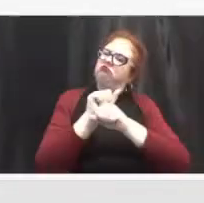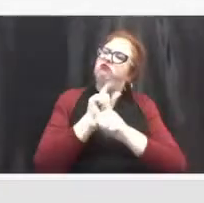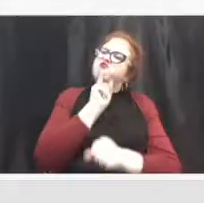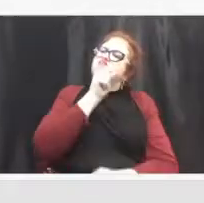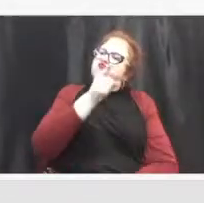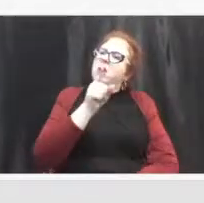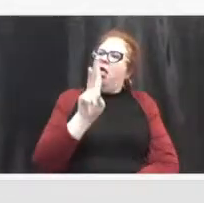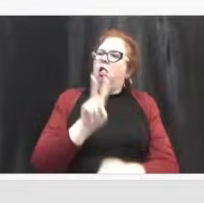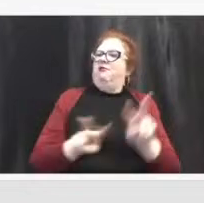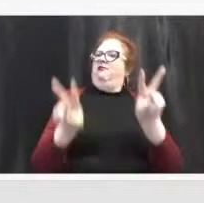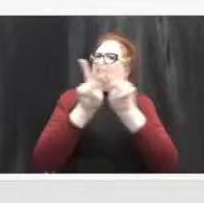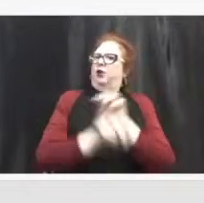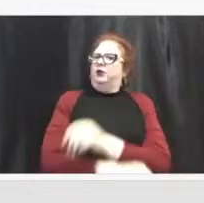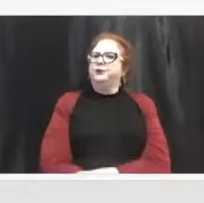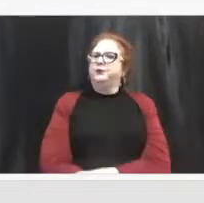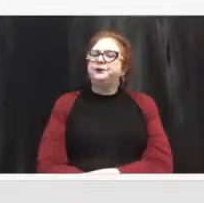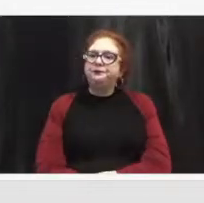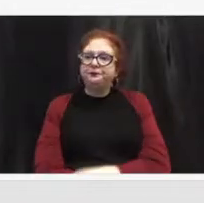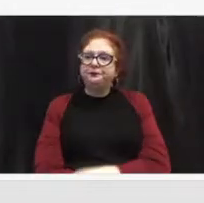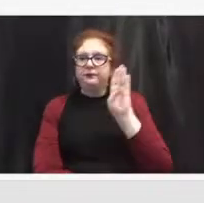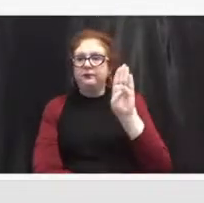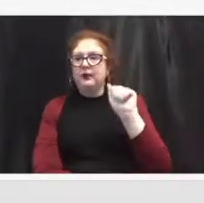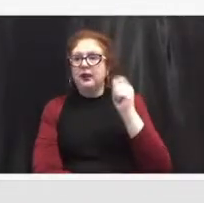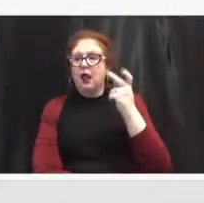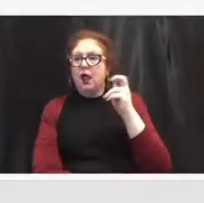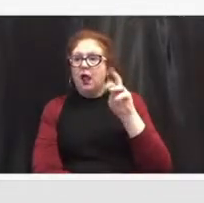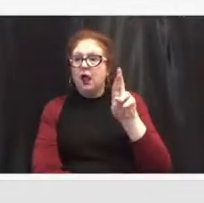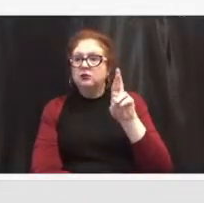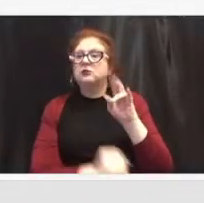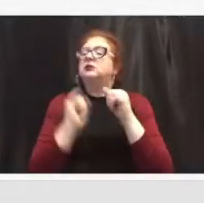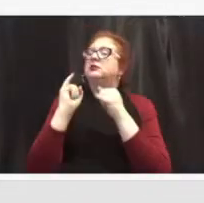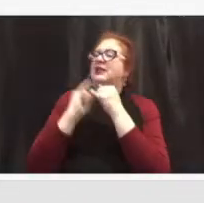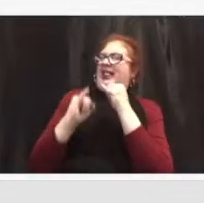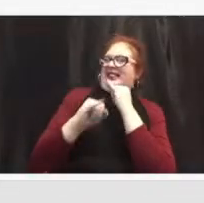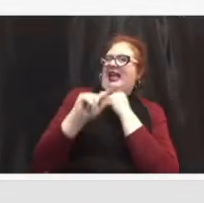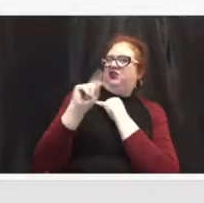Okay. Commissioner Baxter, did you have any other questions? Last question. Thankfully, this is the